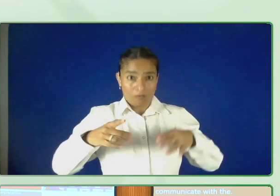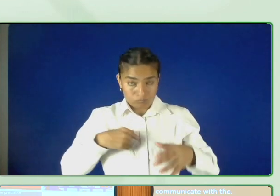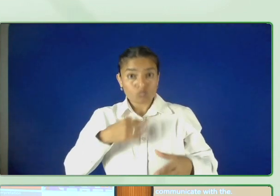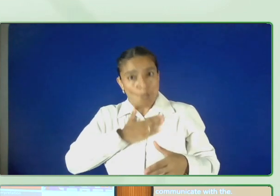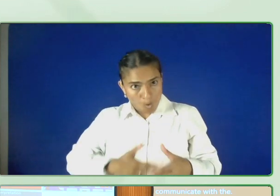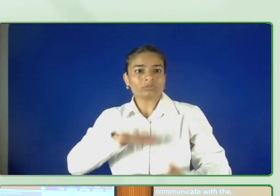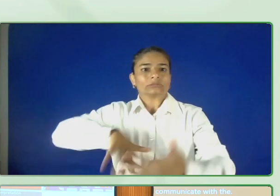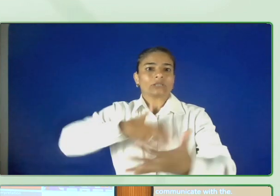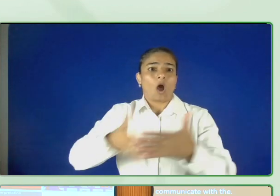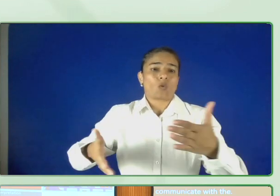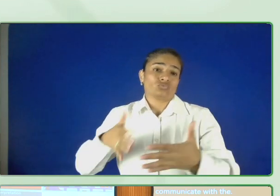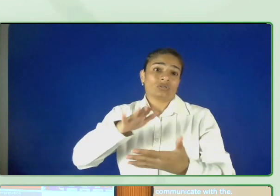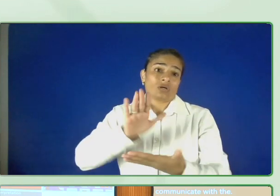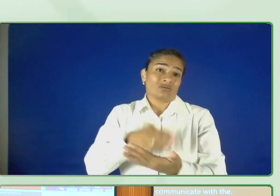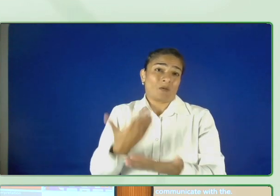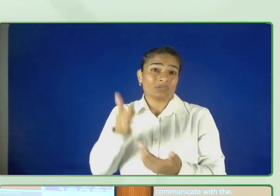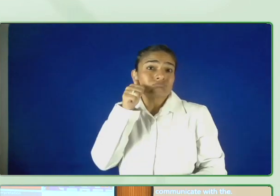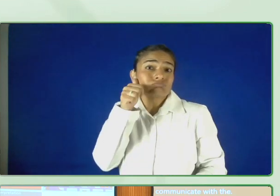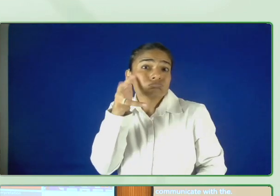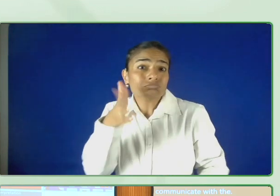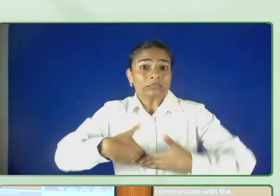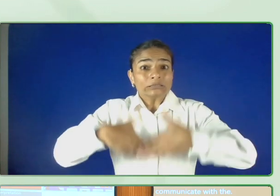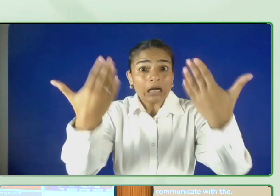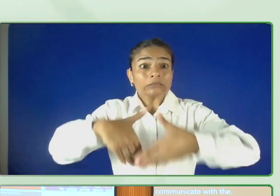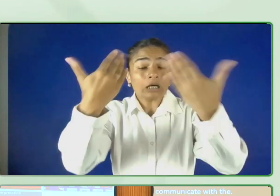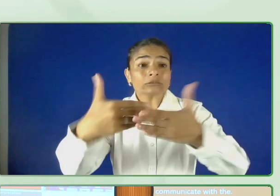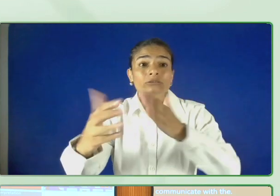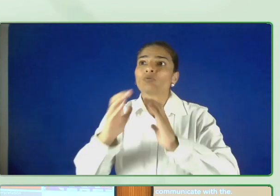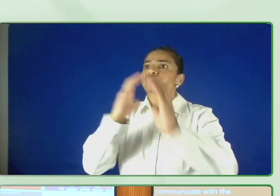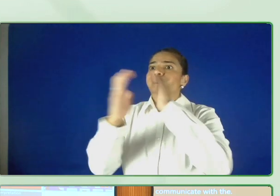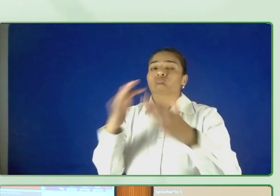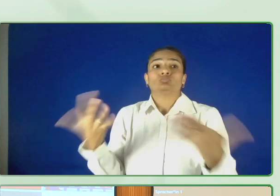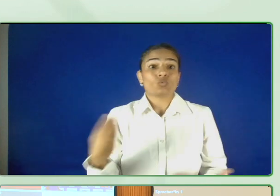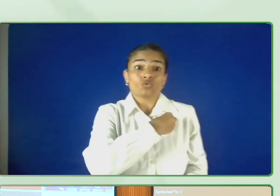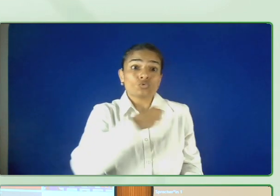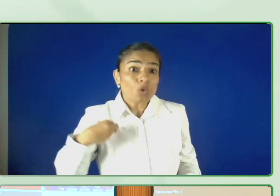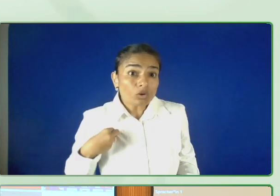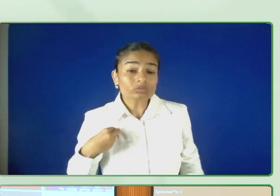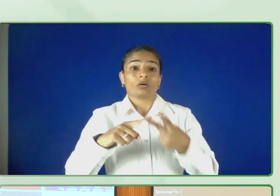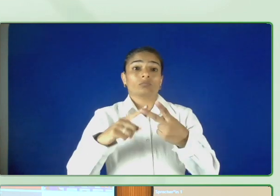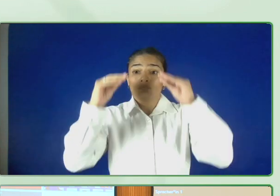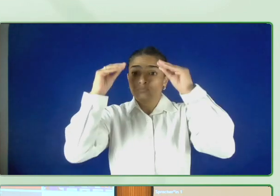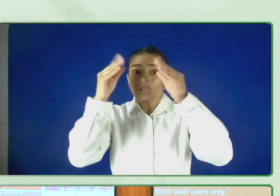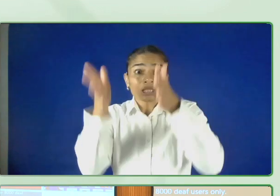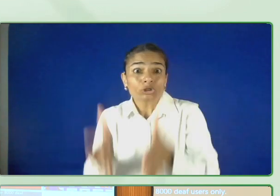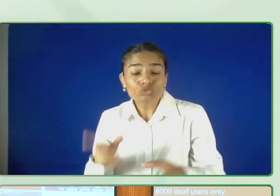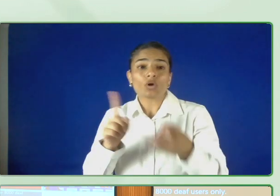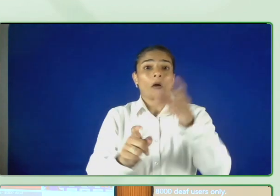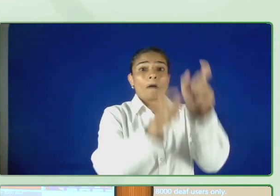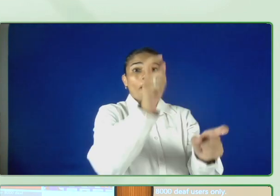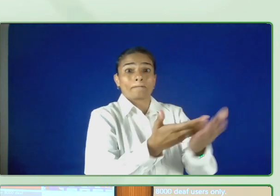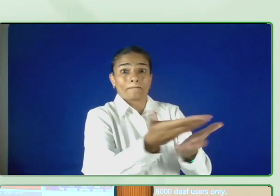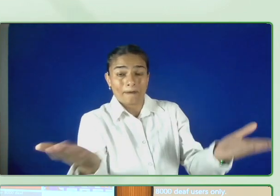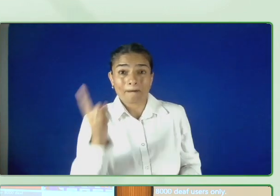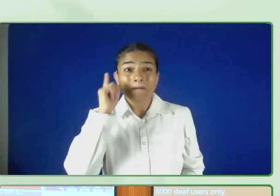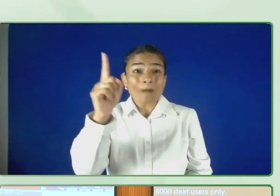public. But irony is, for 8,000 deaf users, only one sign language interpreter is there. And